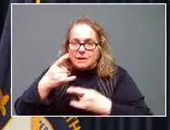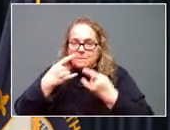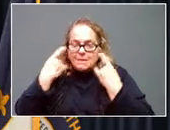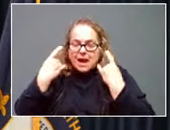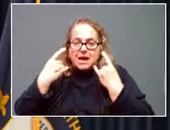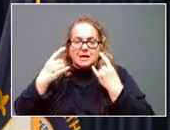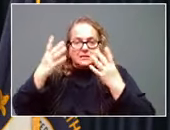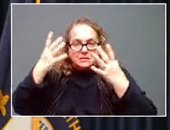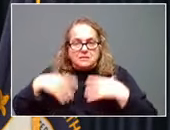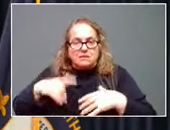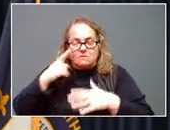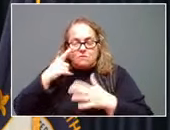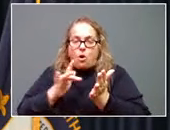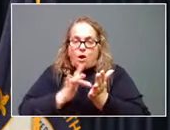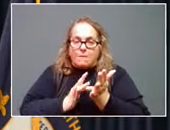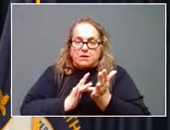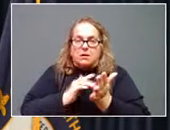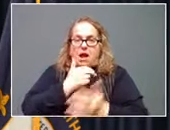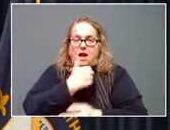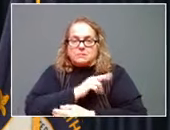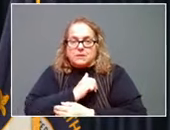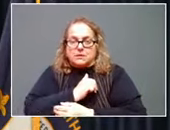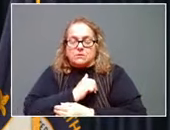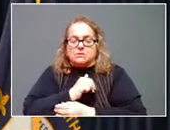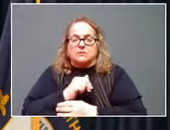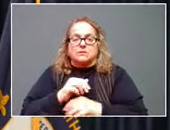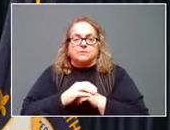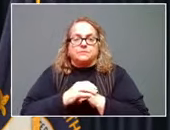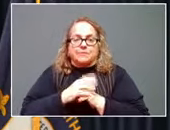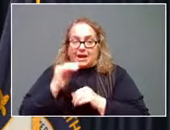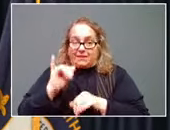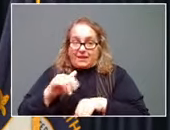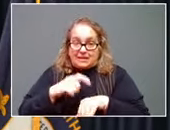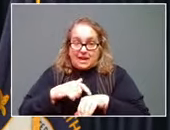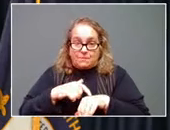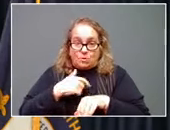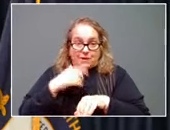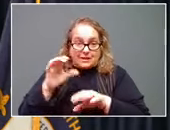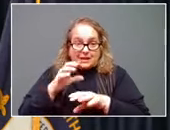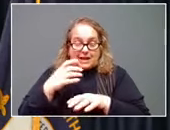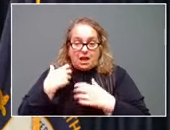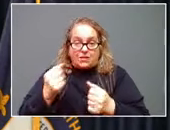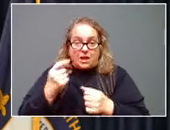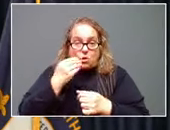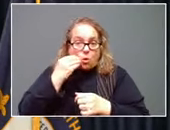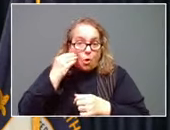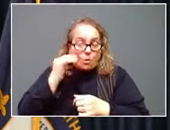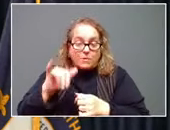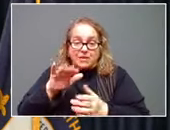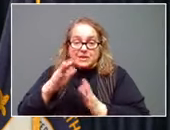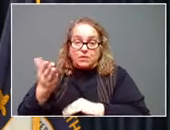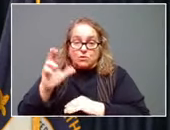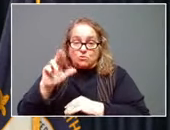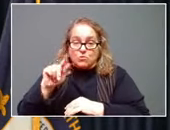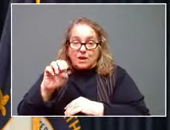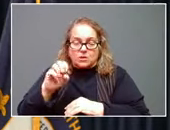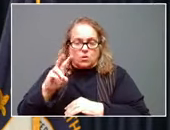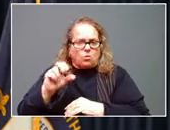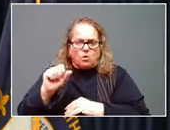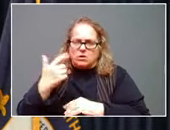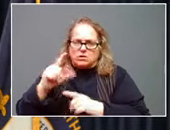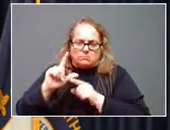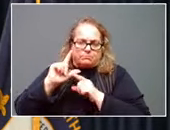medical staff, much less our first responders. And at the time we did healthy at home, the mortality rate was enormous, the way it